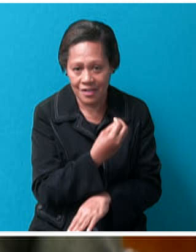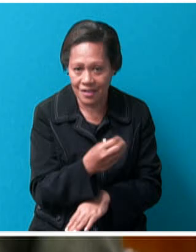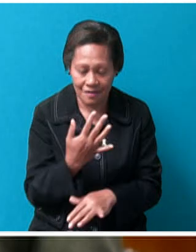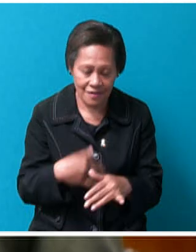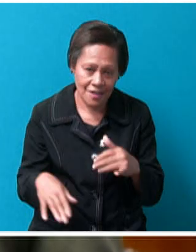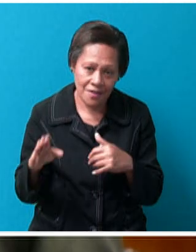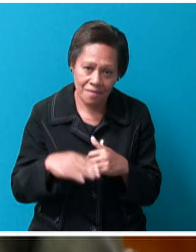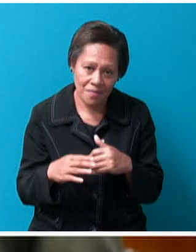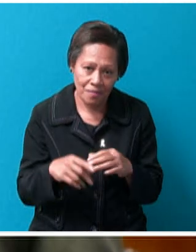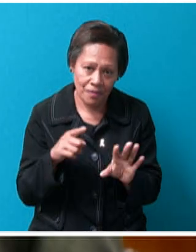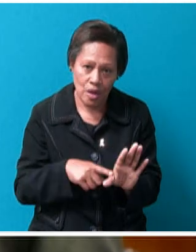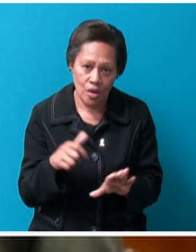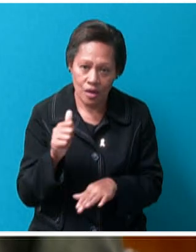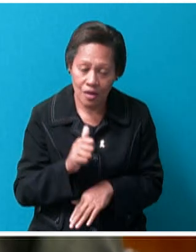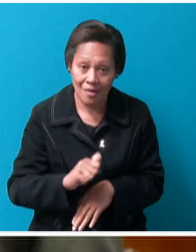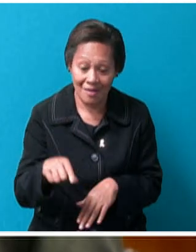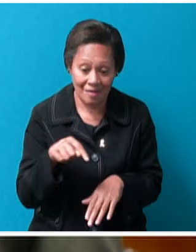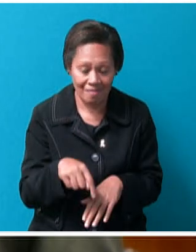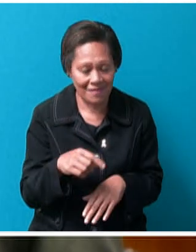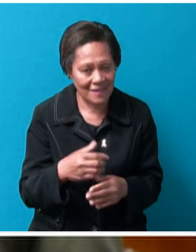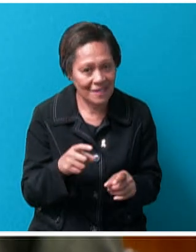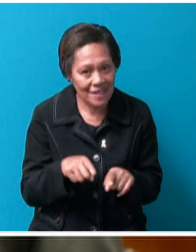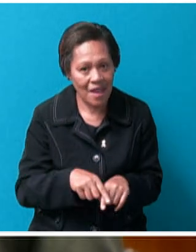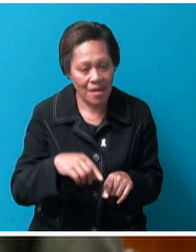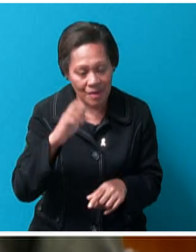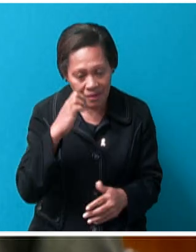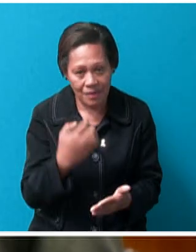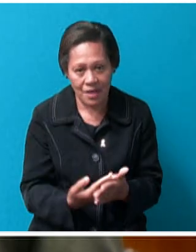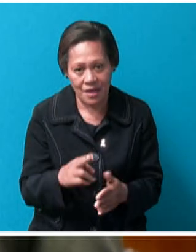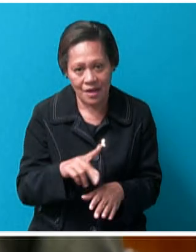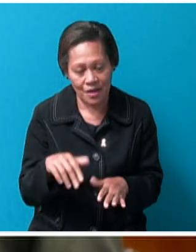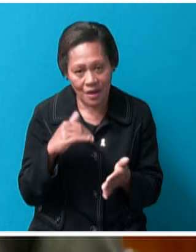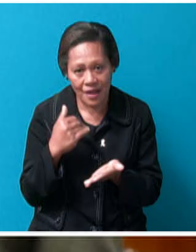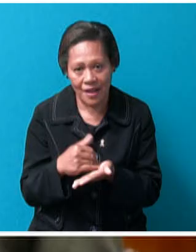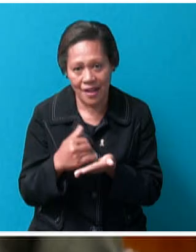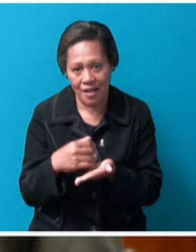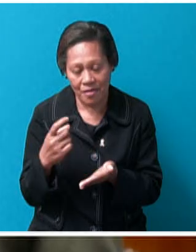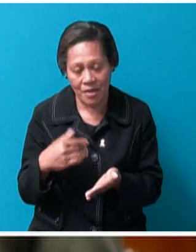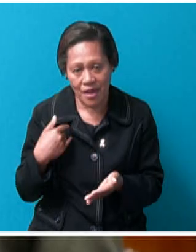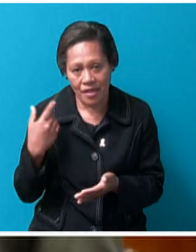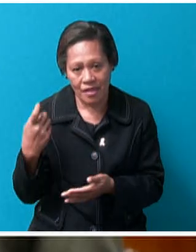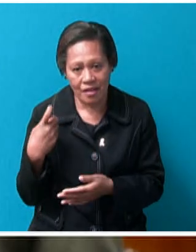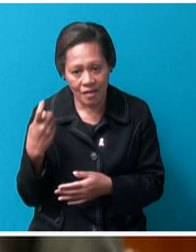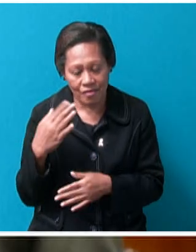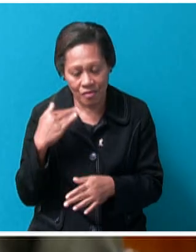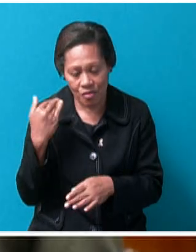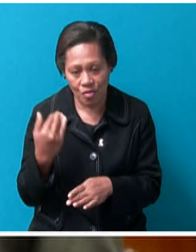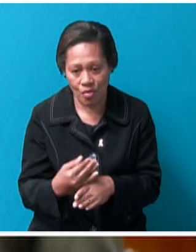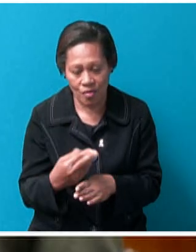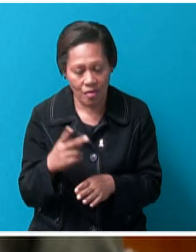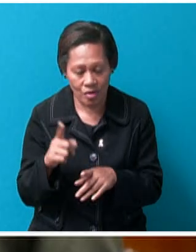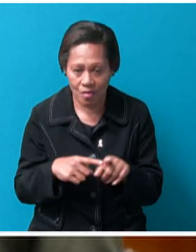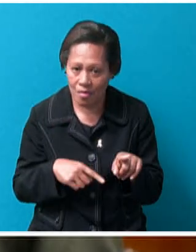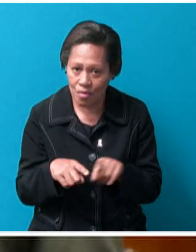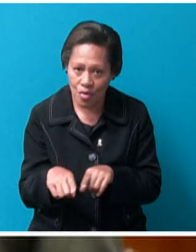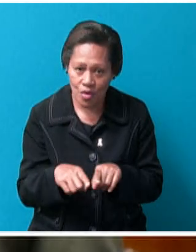he used that same experience to help take health care and hope to some of our most